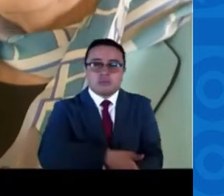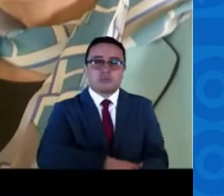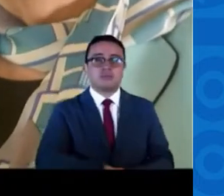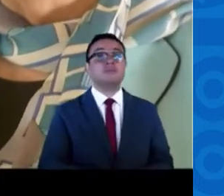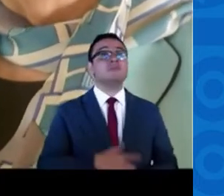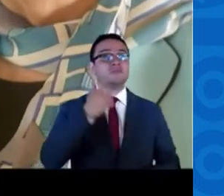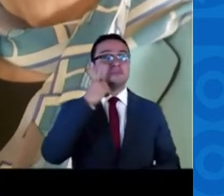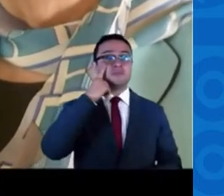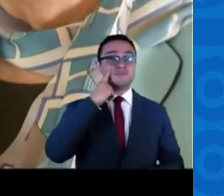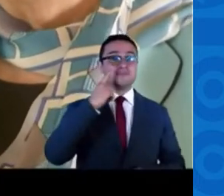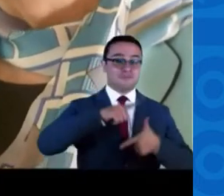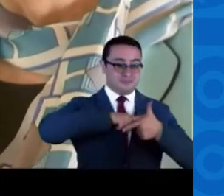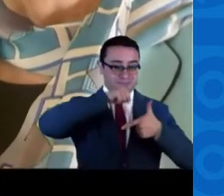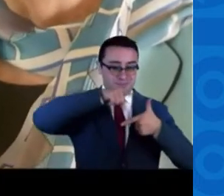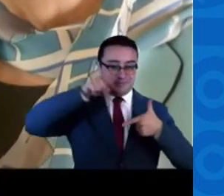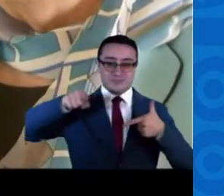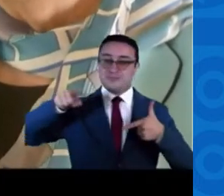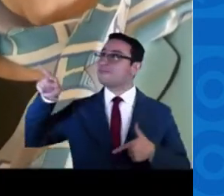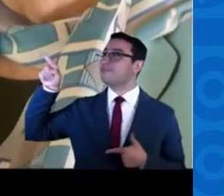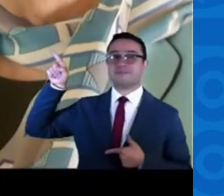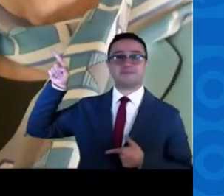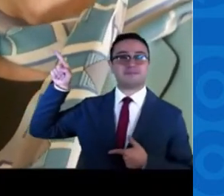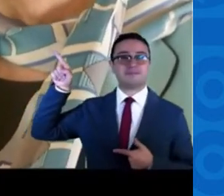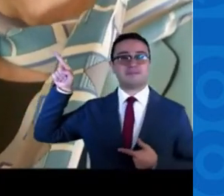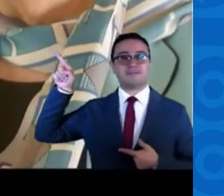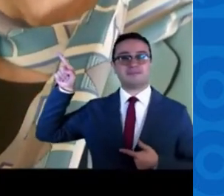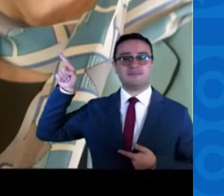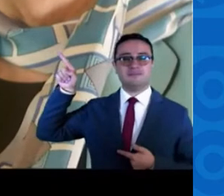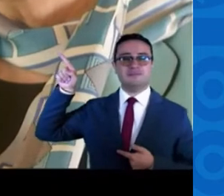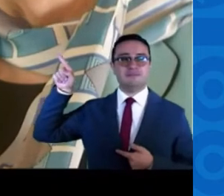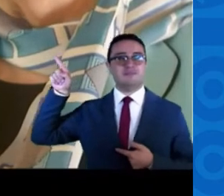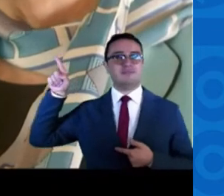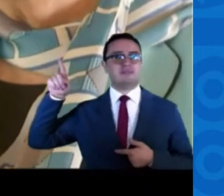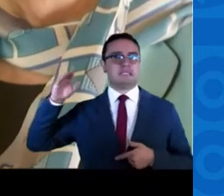prices. You can see on the graph how